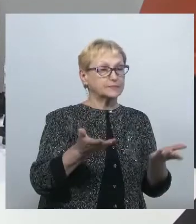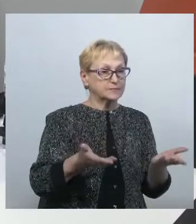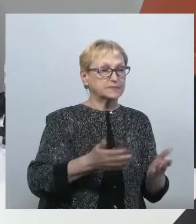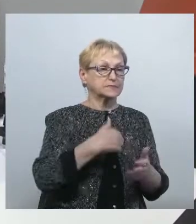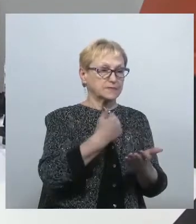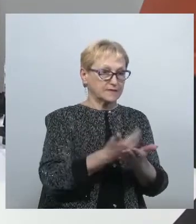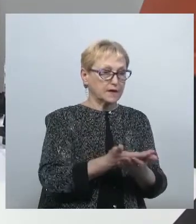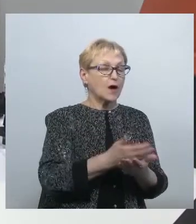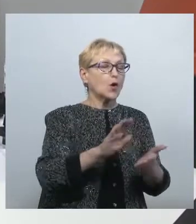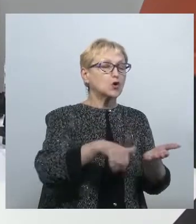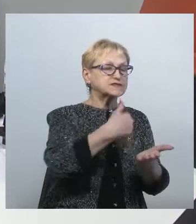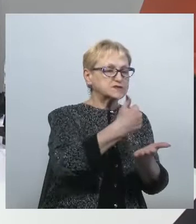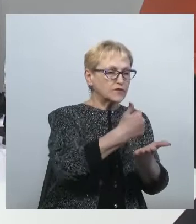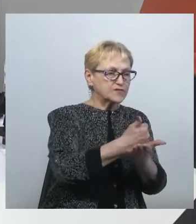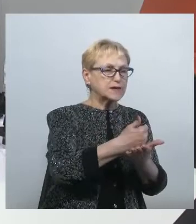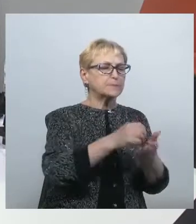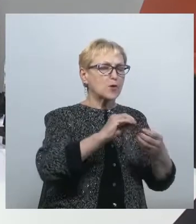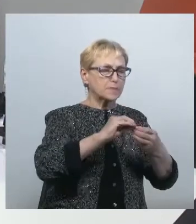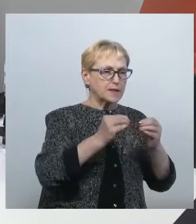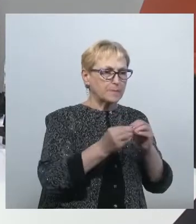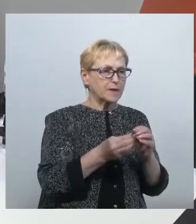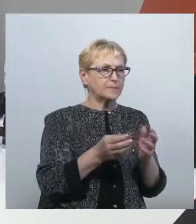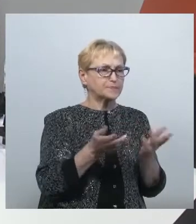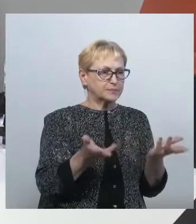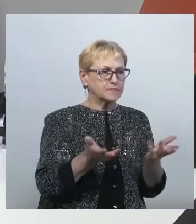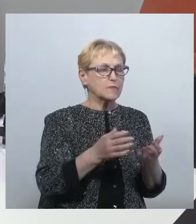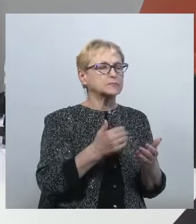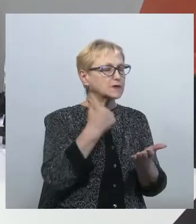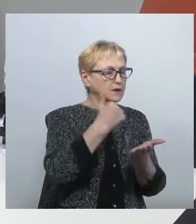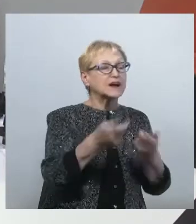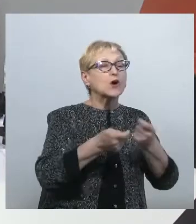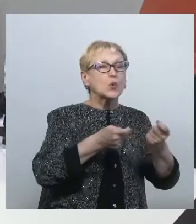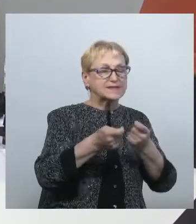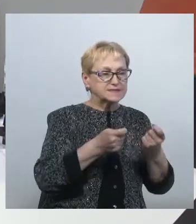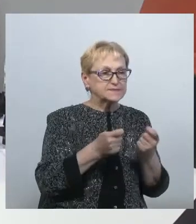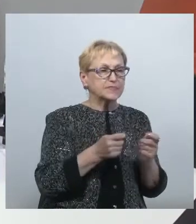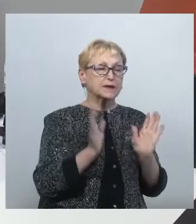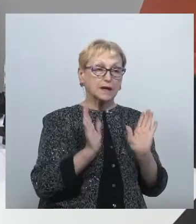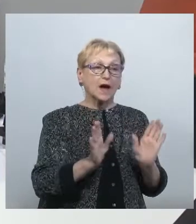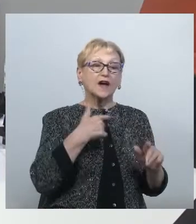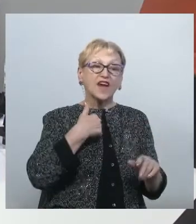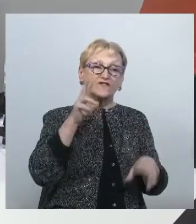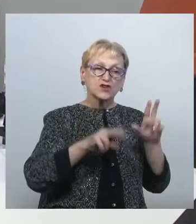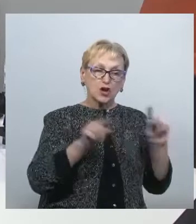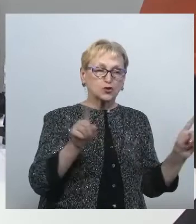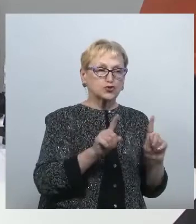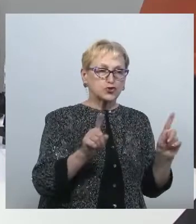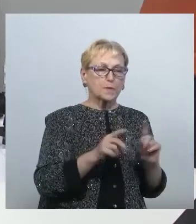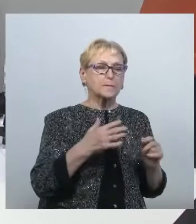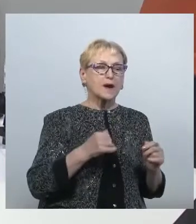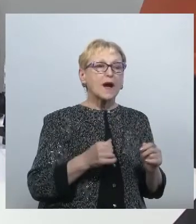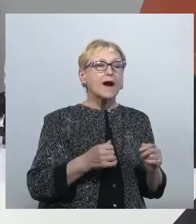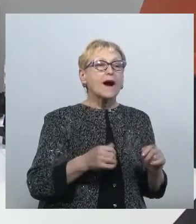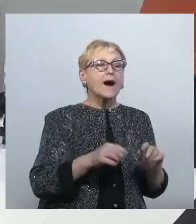sum up and name 3 main problems of self-regulation development. Thank you very much. A very good question. I think the following: in